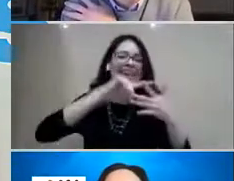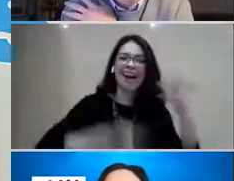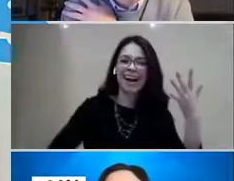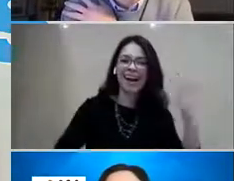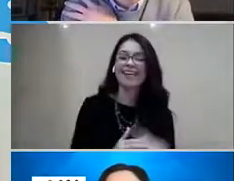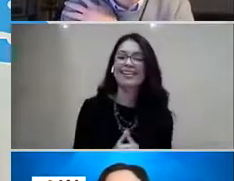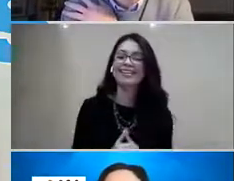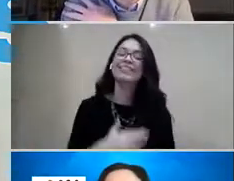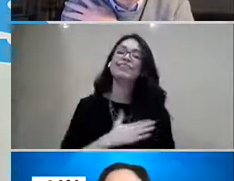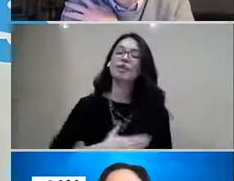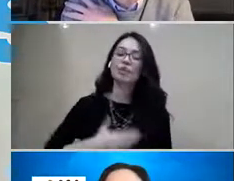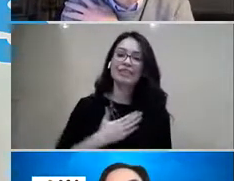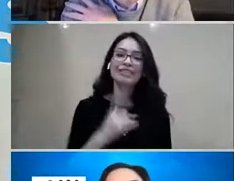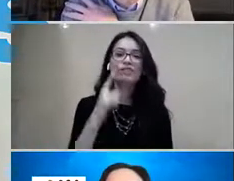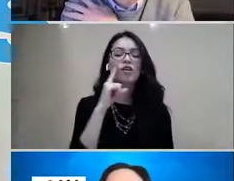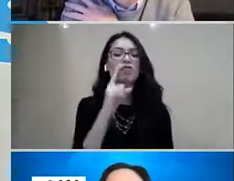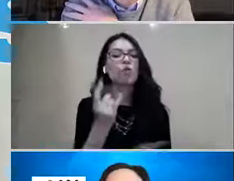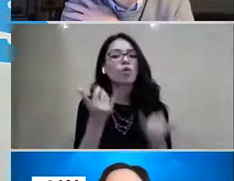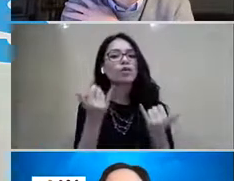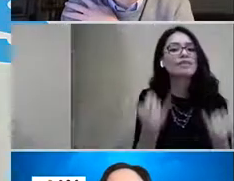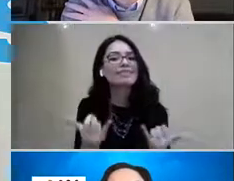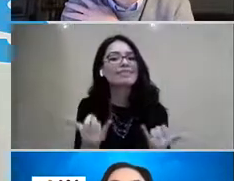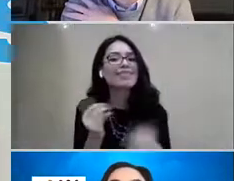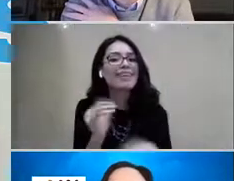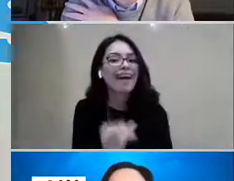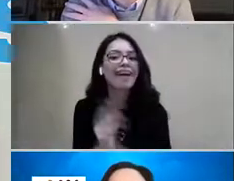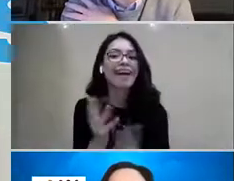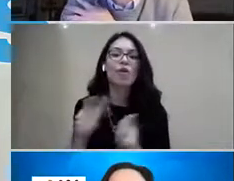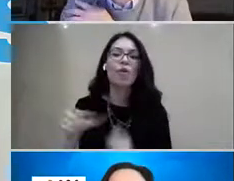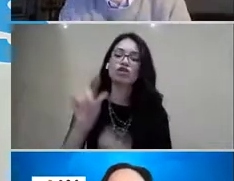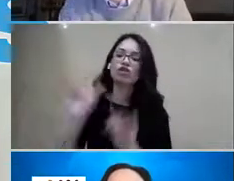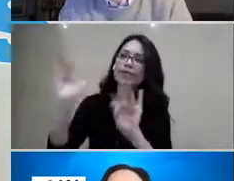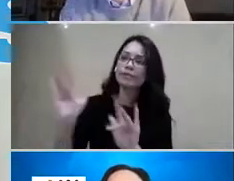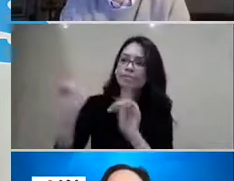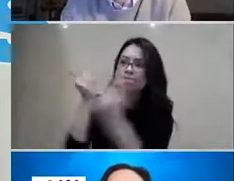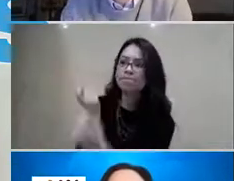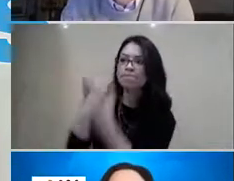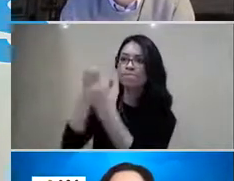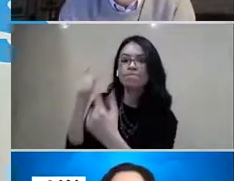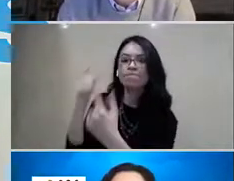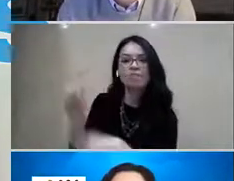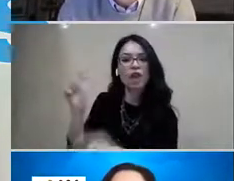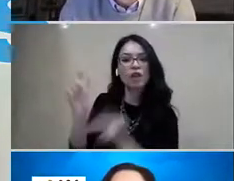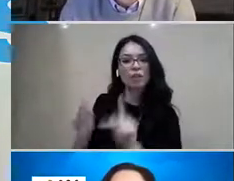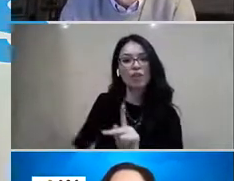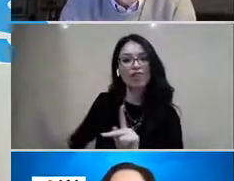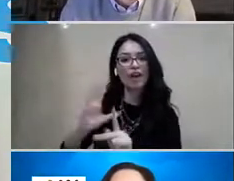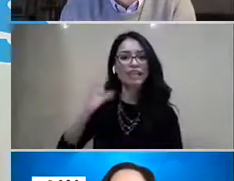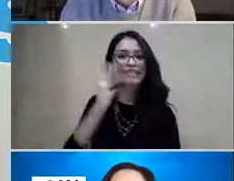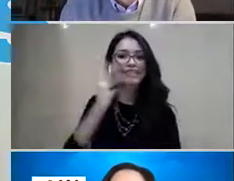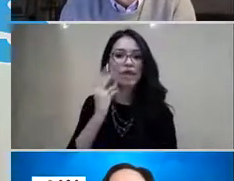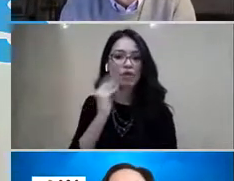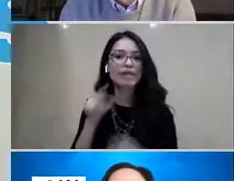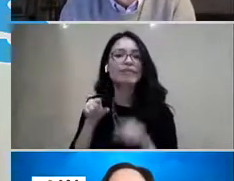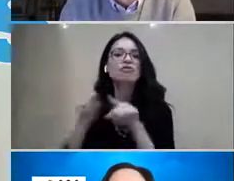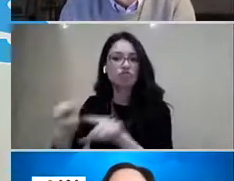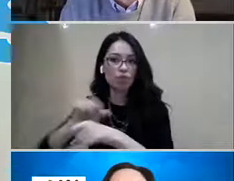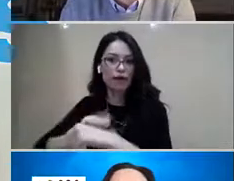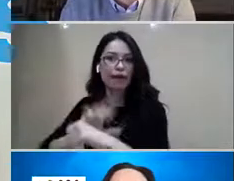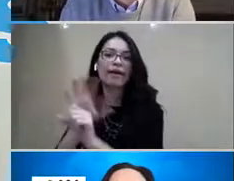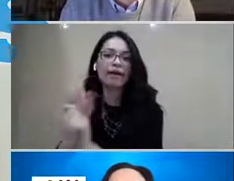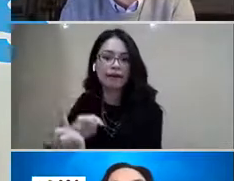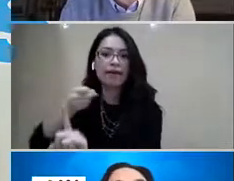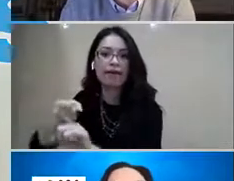compassion and empathy towards those experiencing this pandemic differently from the way you and your family might be experiencing it. And